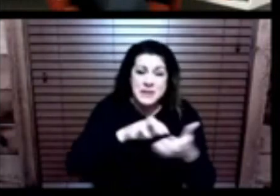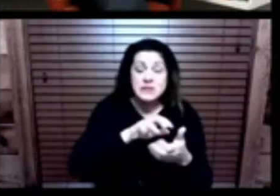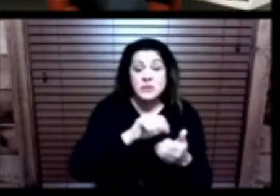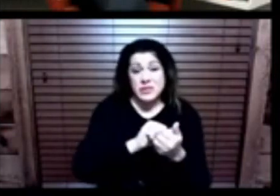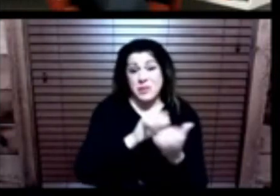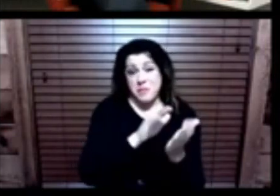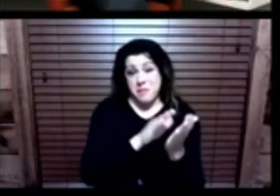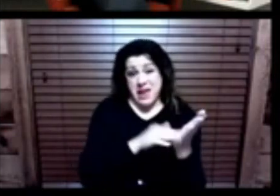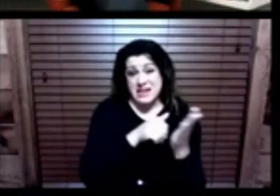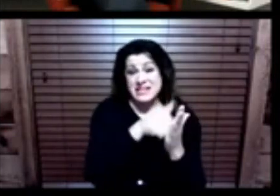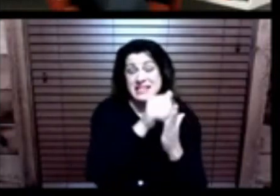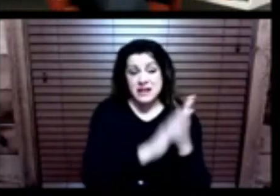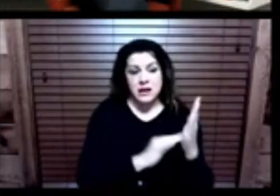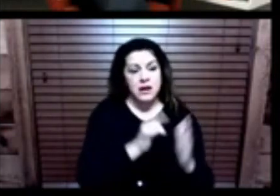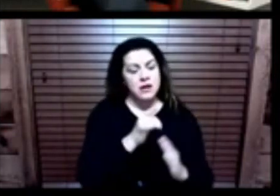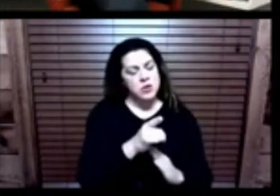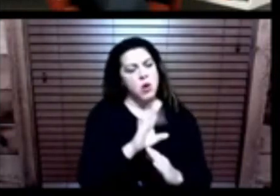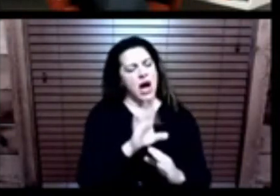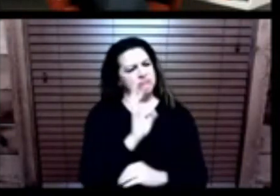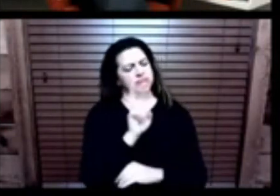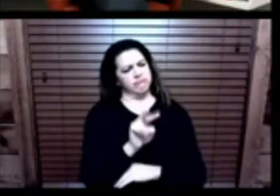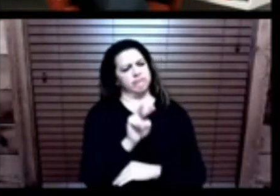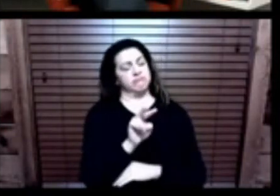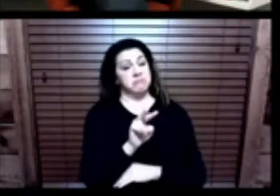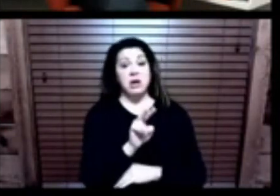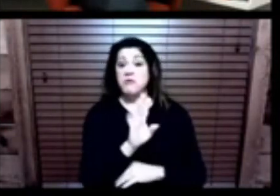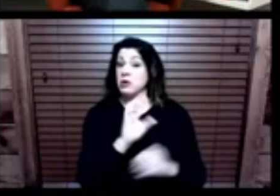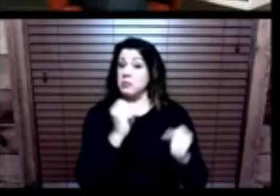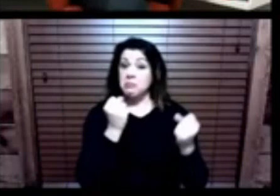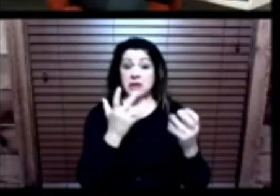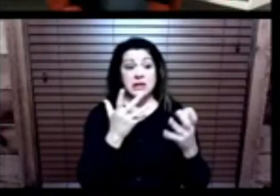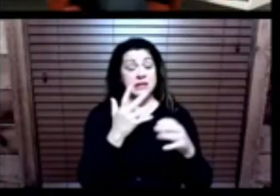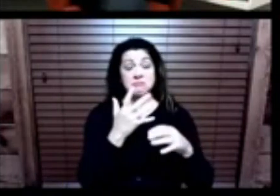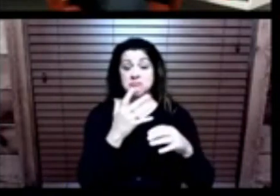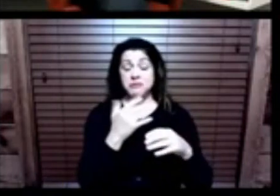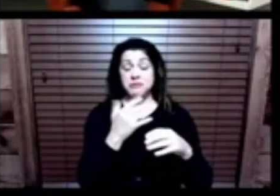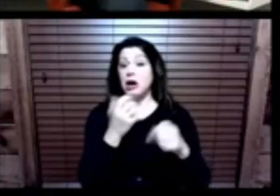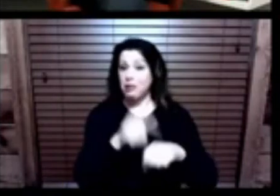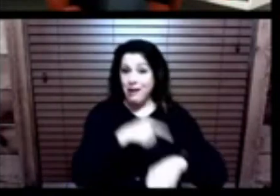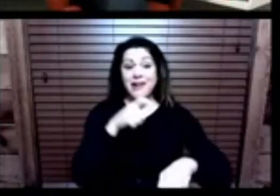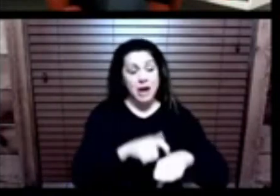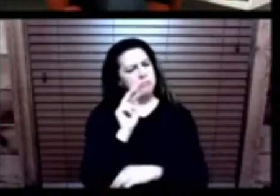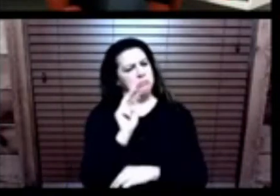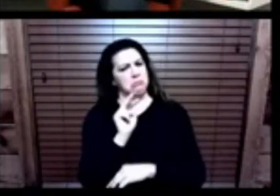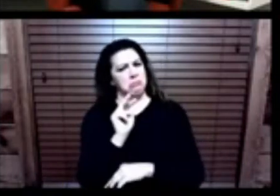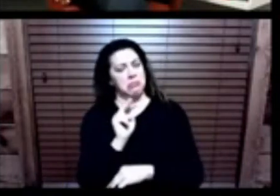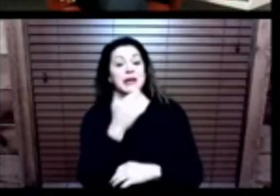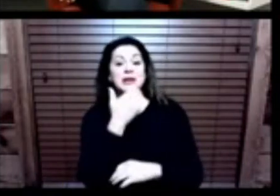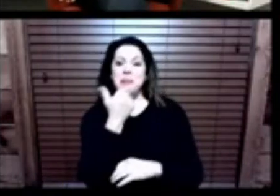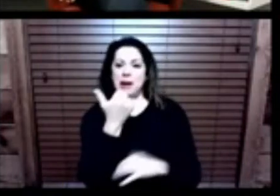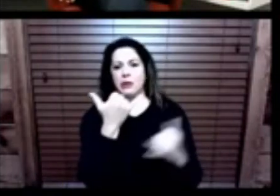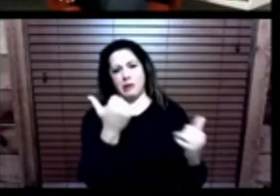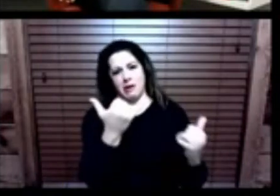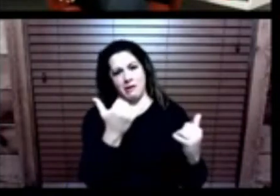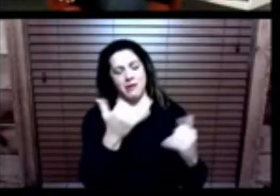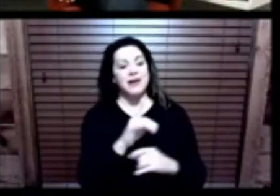it actually stood up for a long time, and it actually looked better now than it did when I did it. You know, when we got this thing together